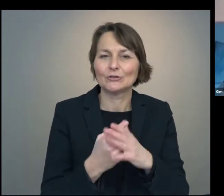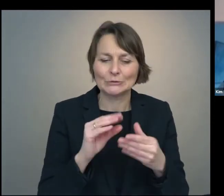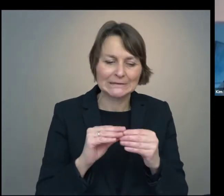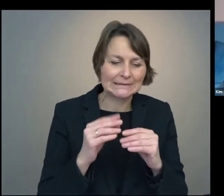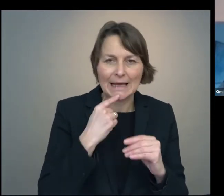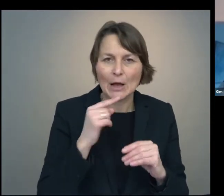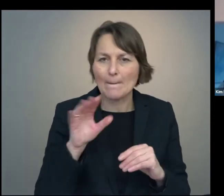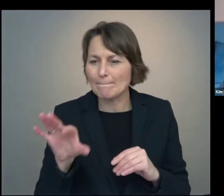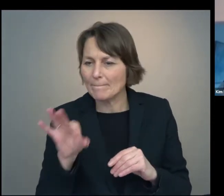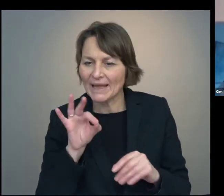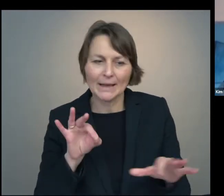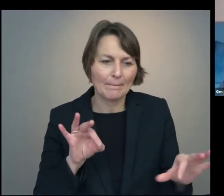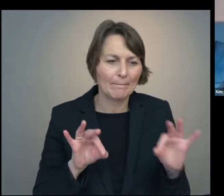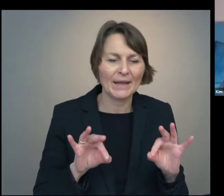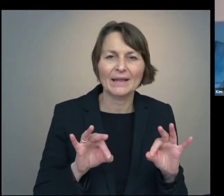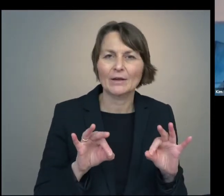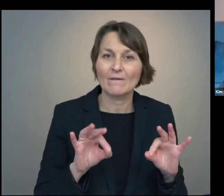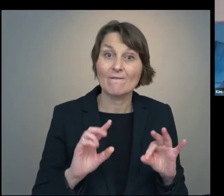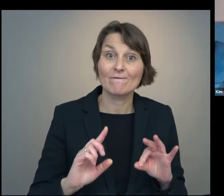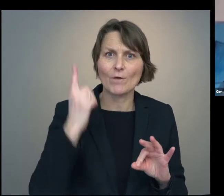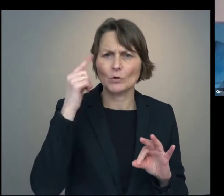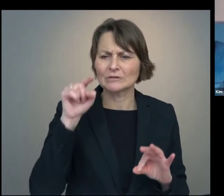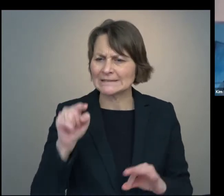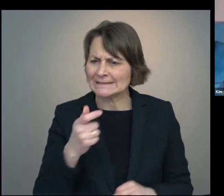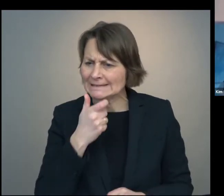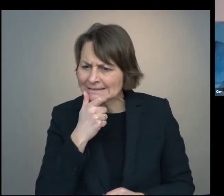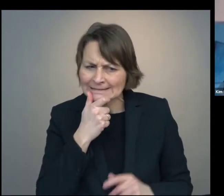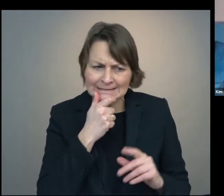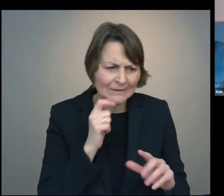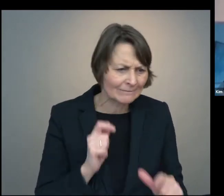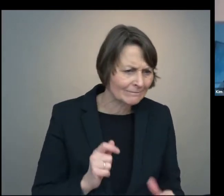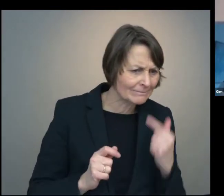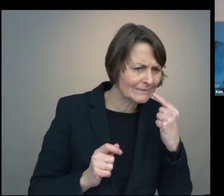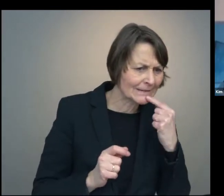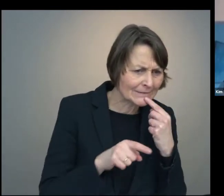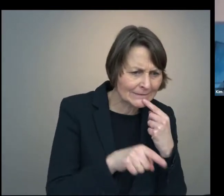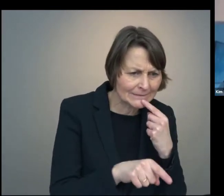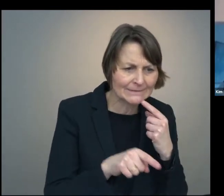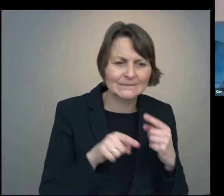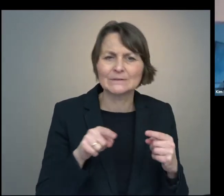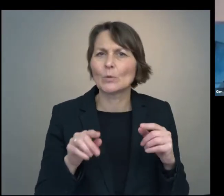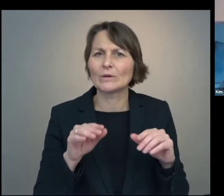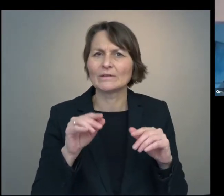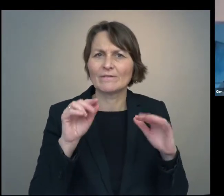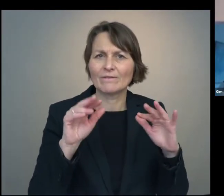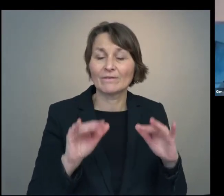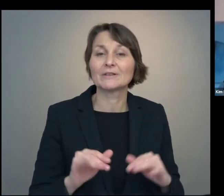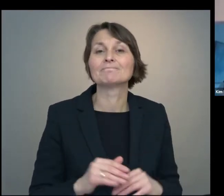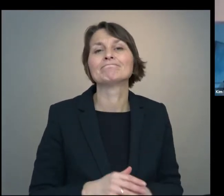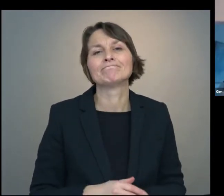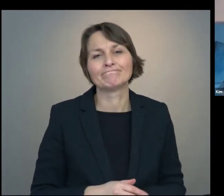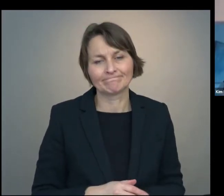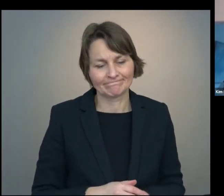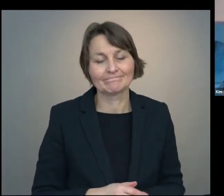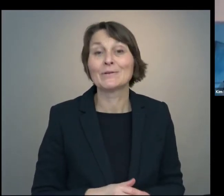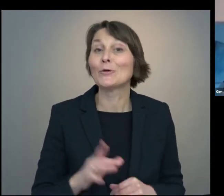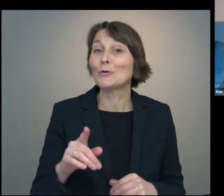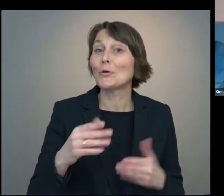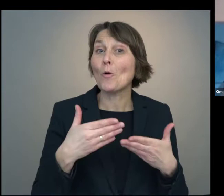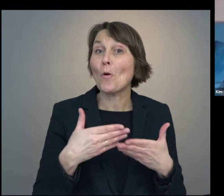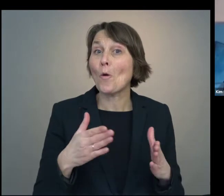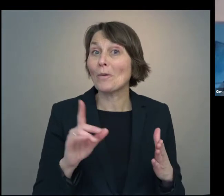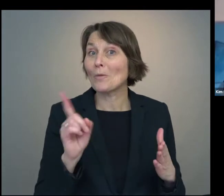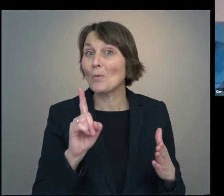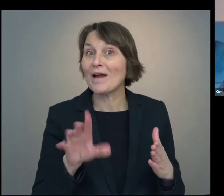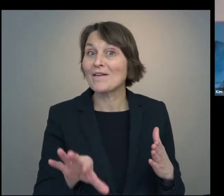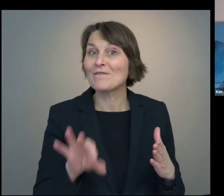And So how triaged. yeah, issues, of course, is out in the open on GitHub,